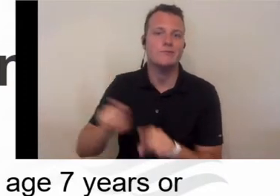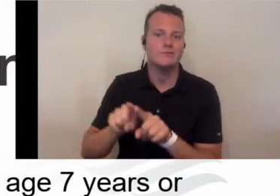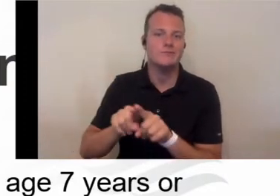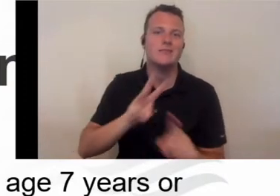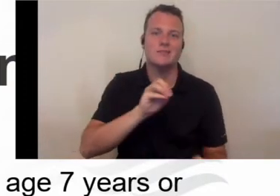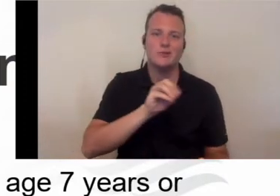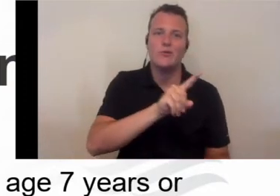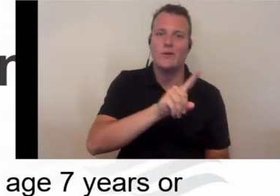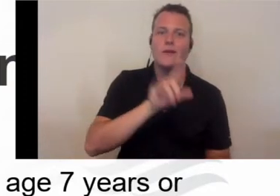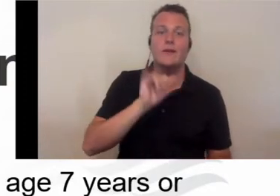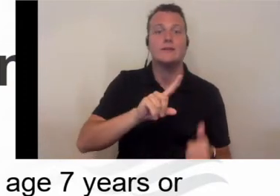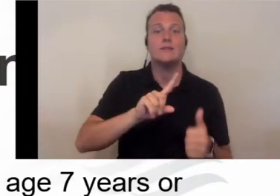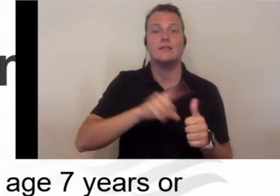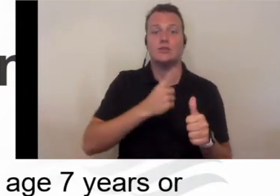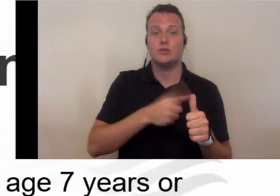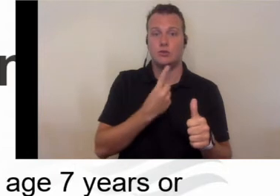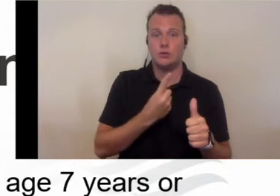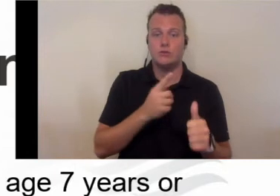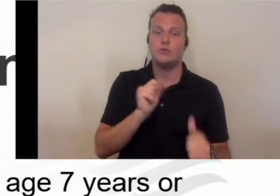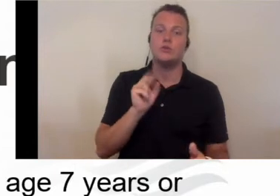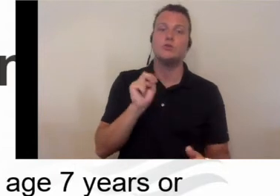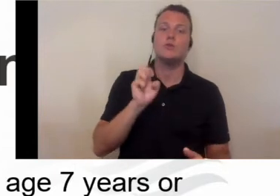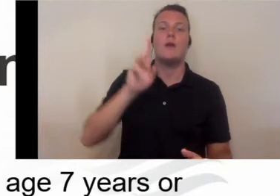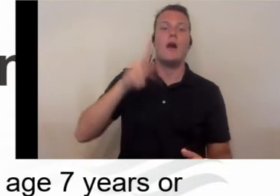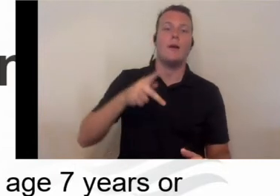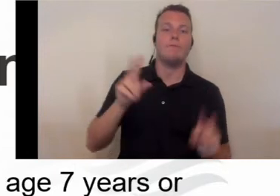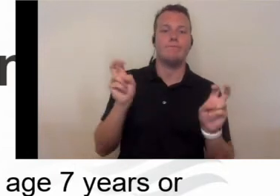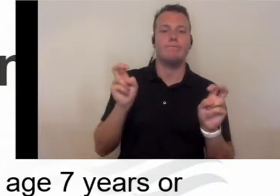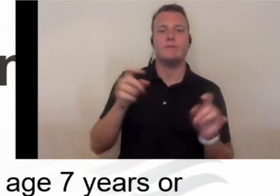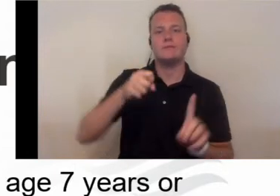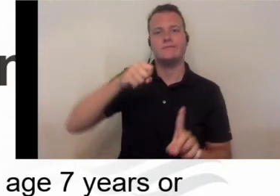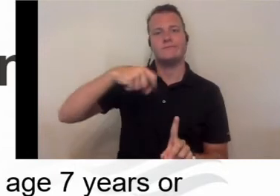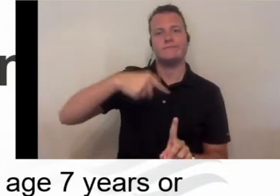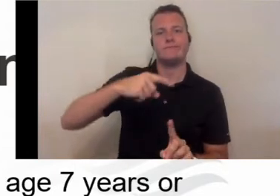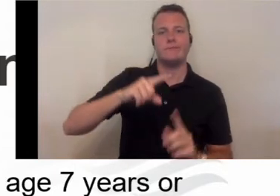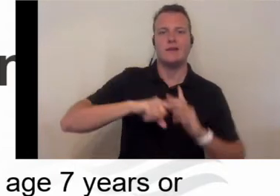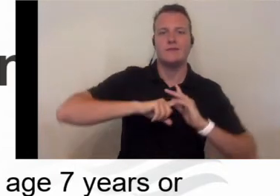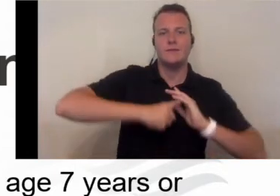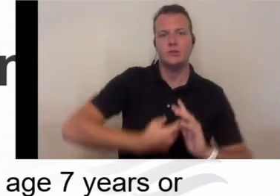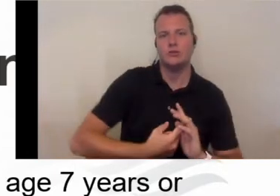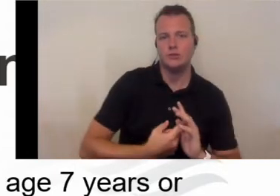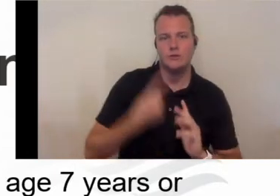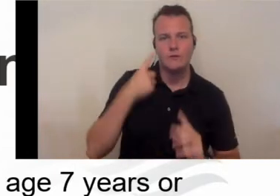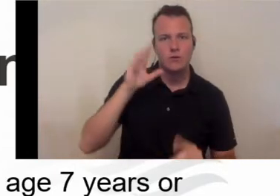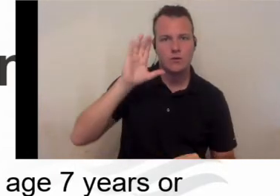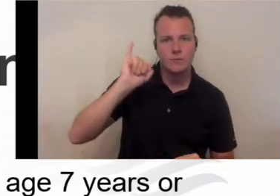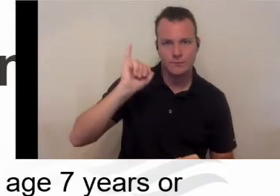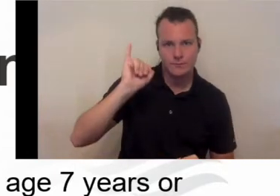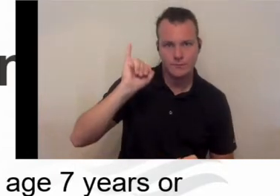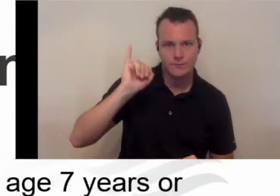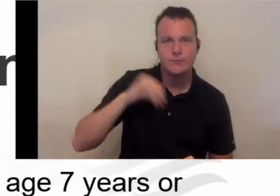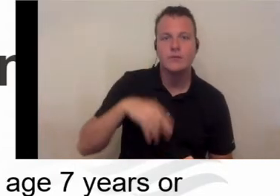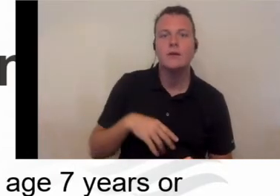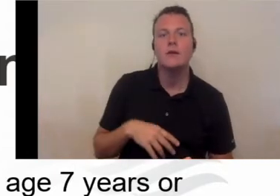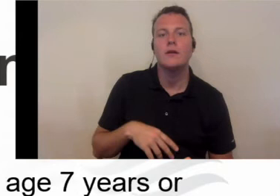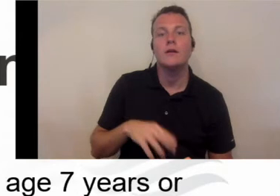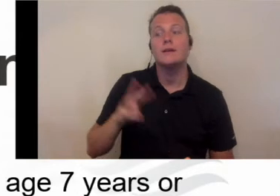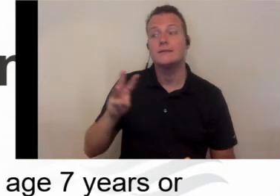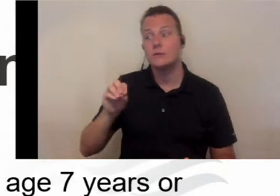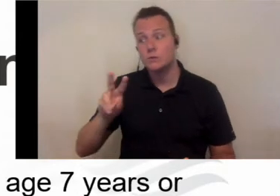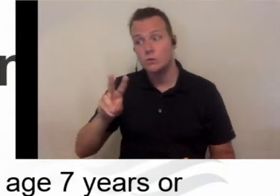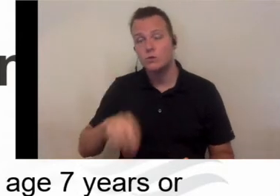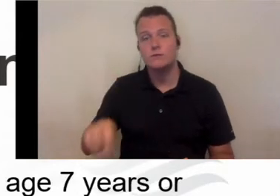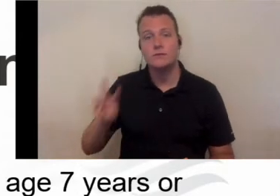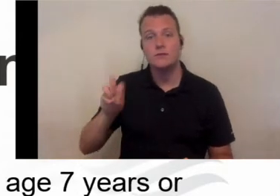initial tune-up, the initial stimulation and activation of a cochlear implant, whereas 602 and